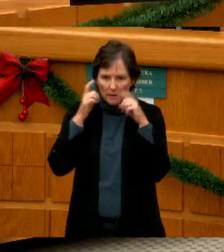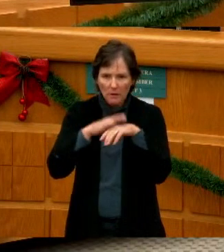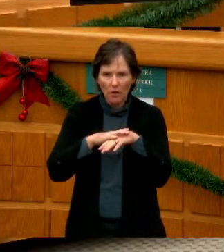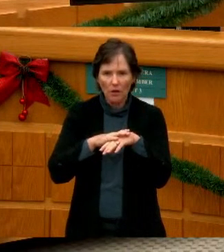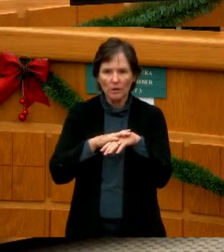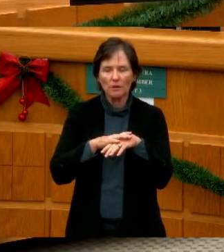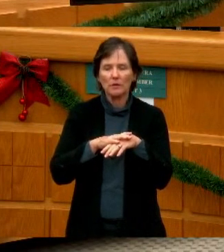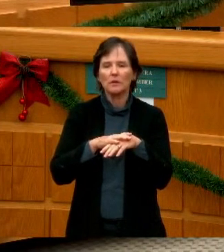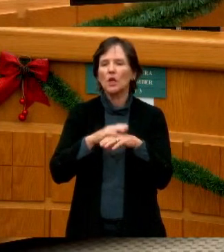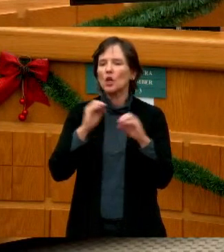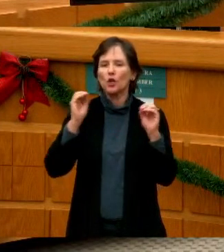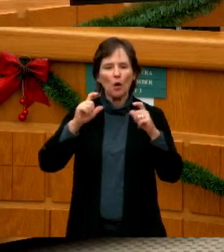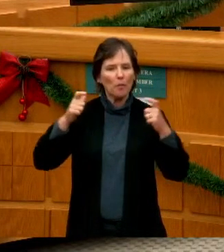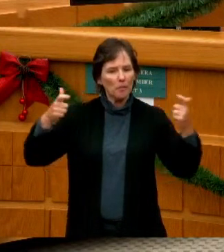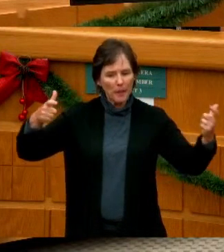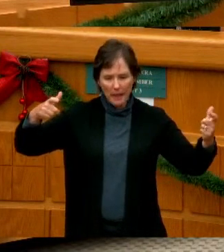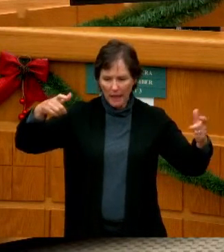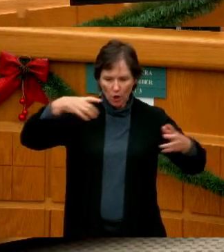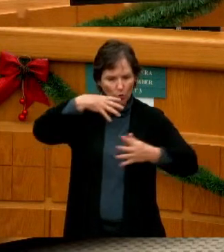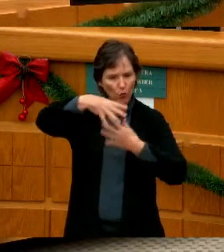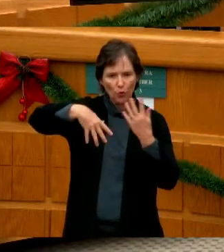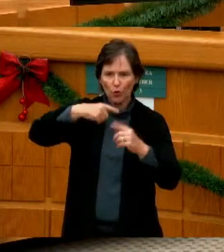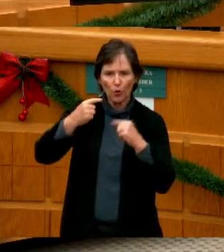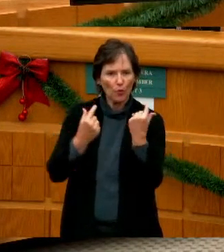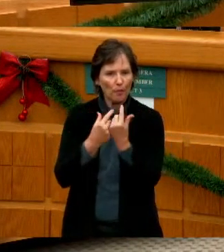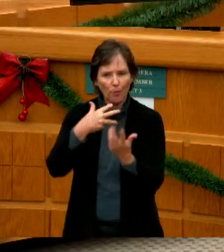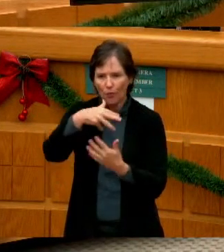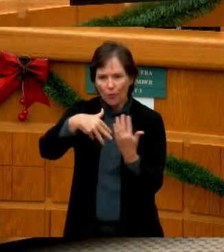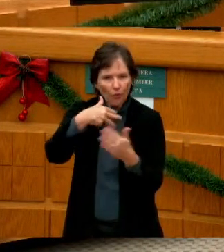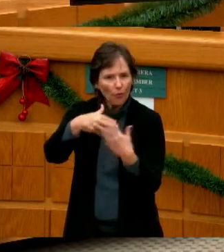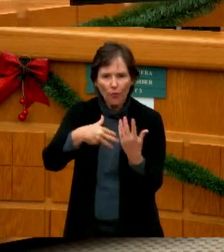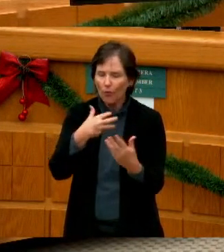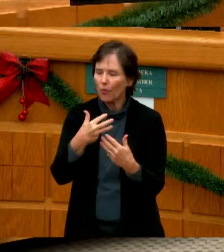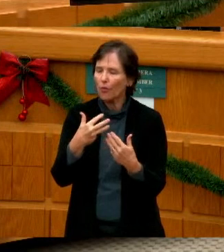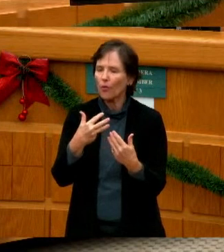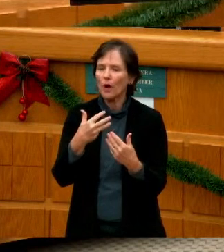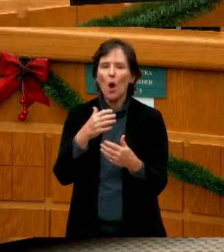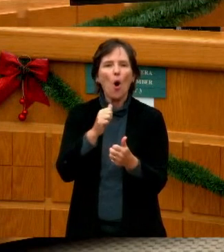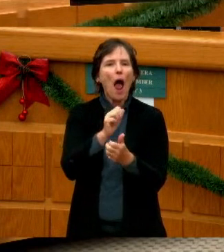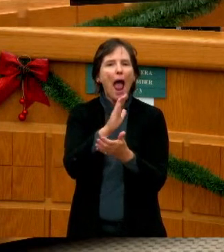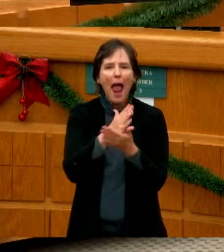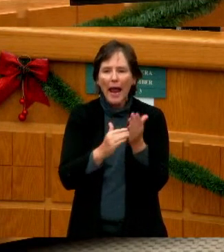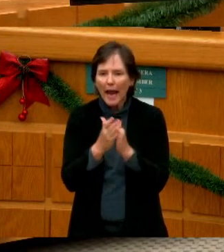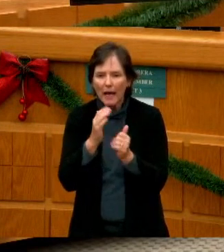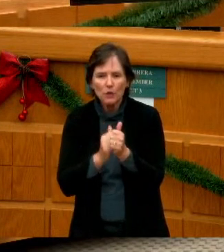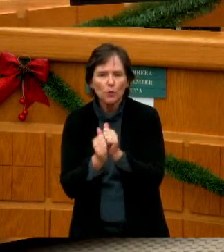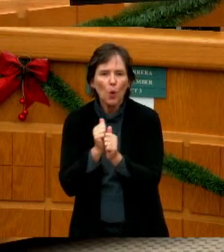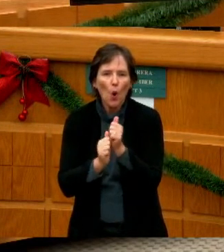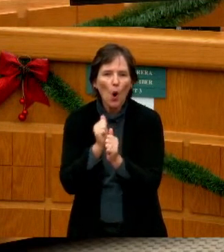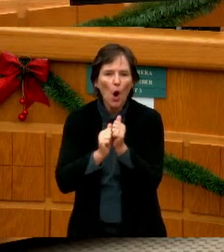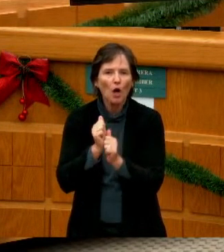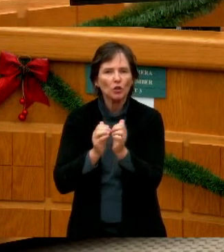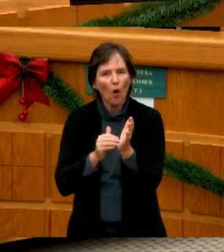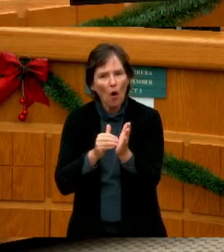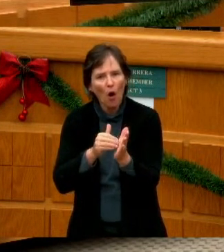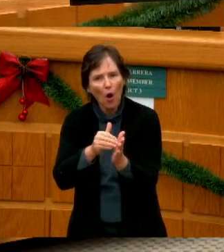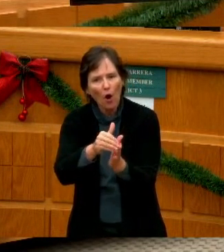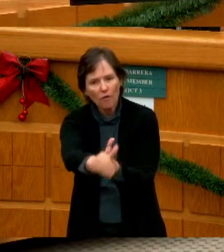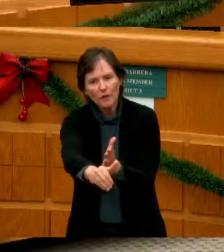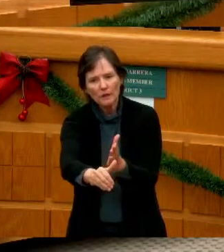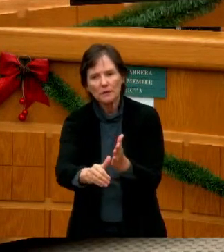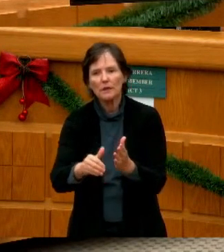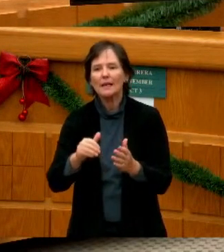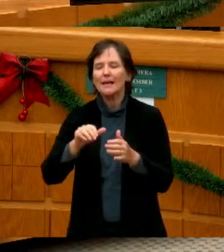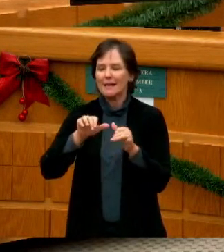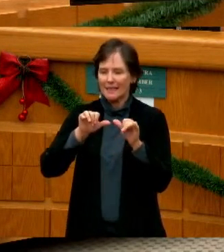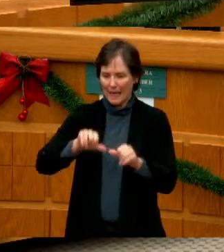Wash your hands often with soap and water. Avoid large gatherings. Take care of yourself and in turn take care